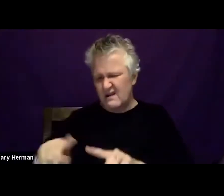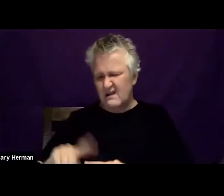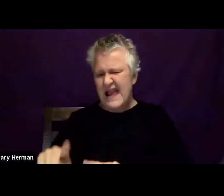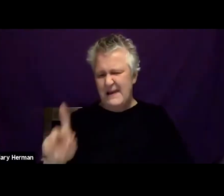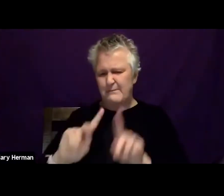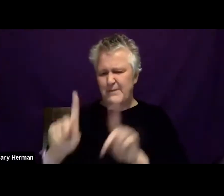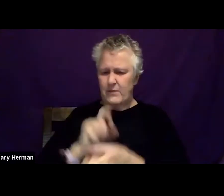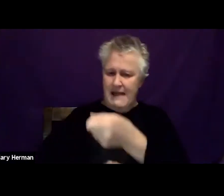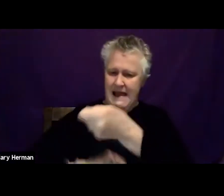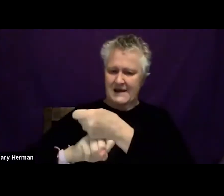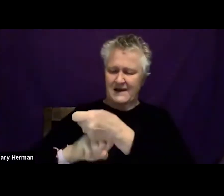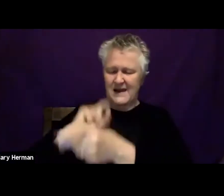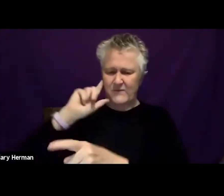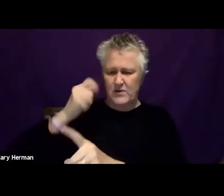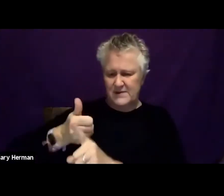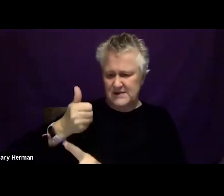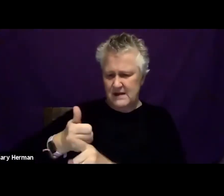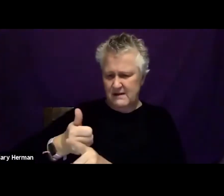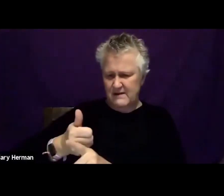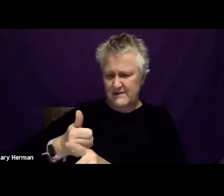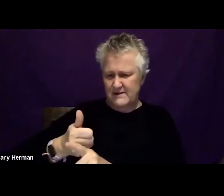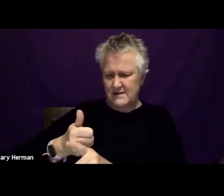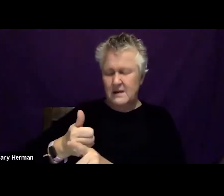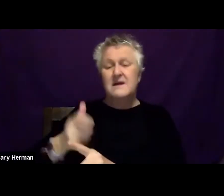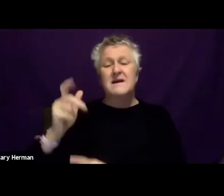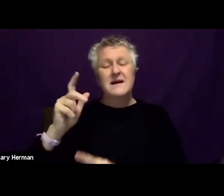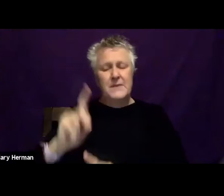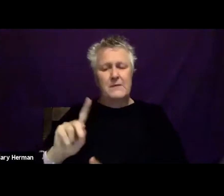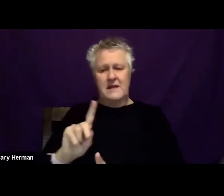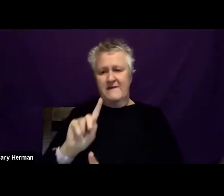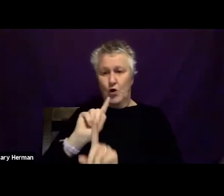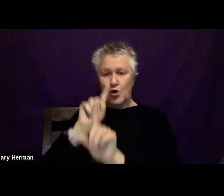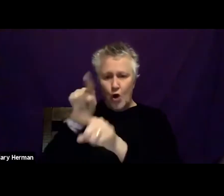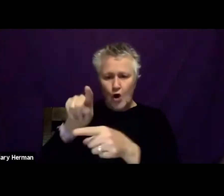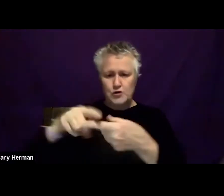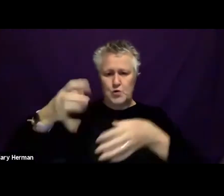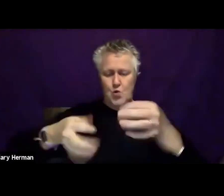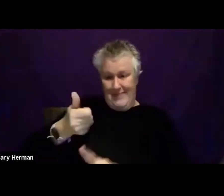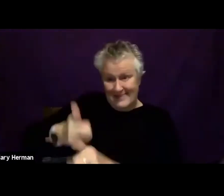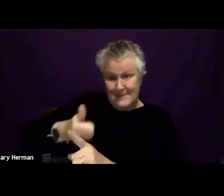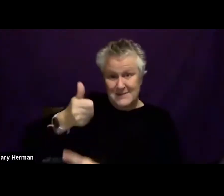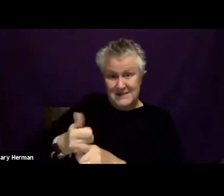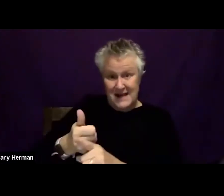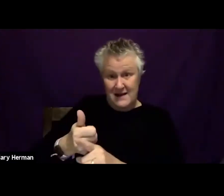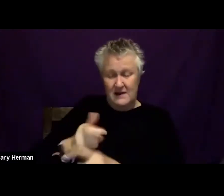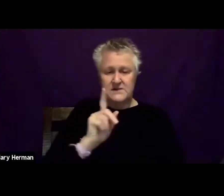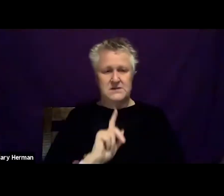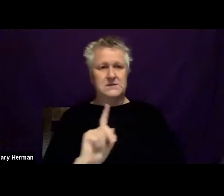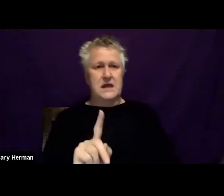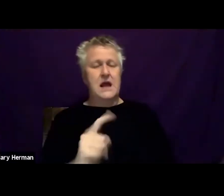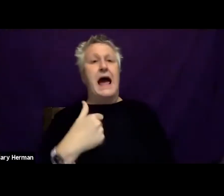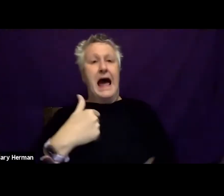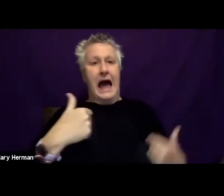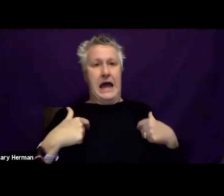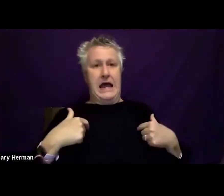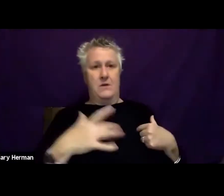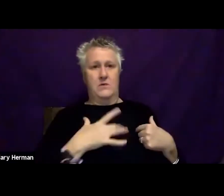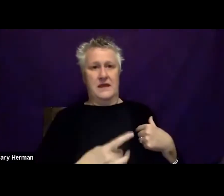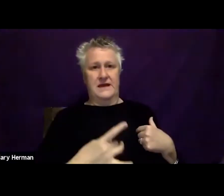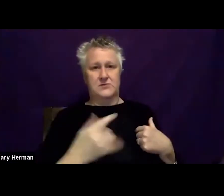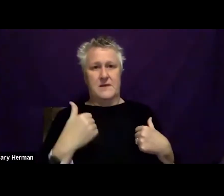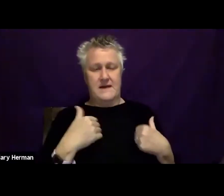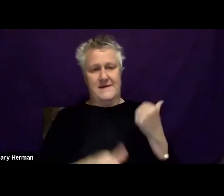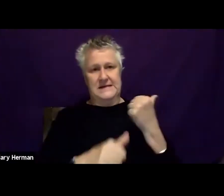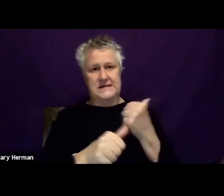have gone to court and said, I personally would like to have assisted dying. And those cases